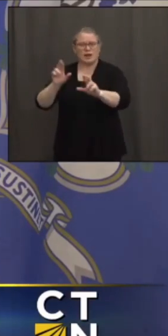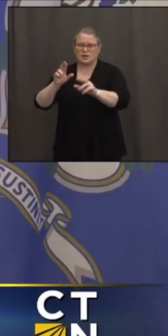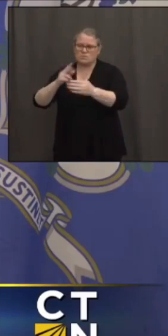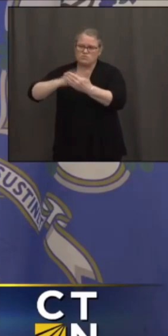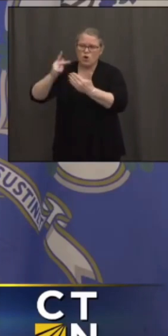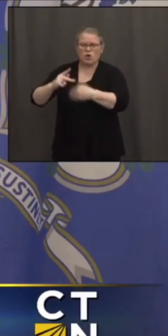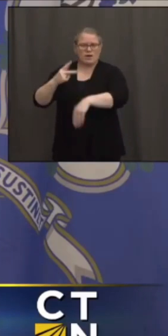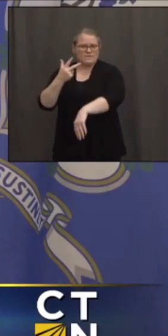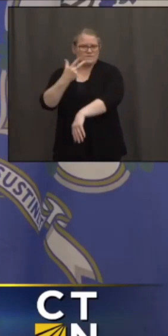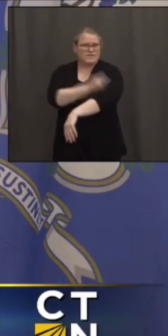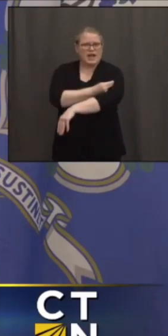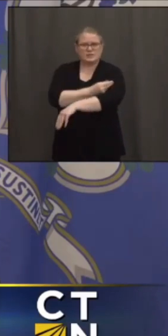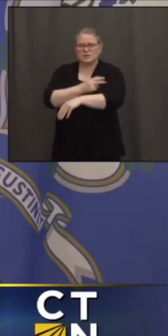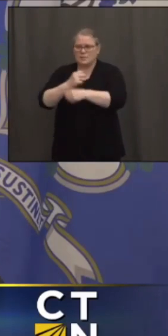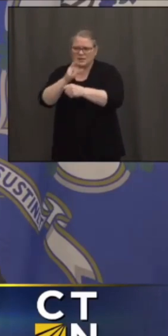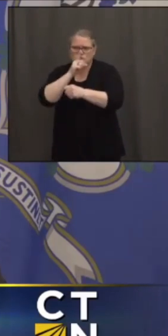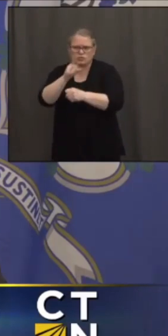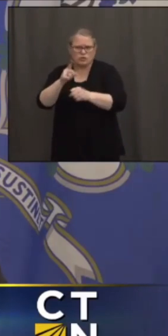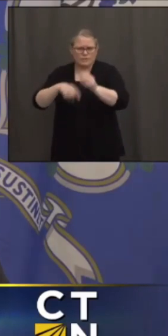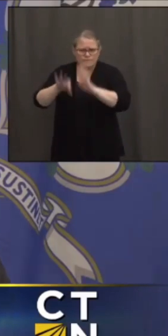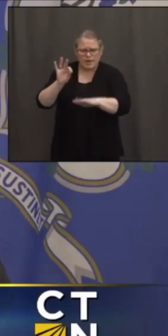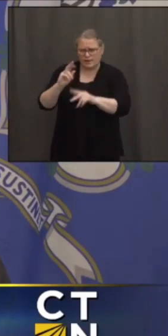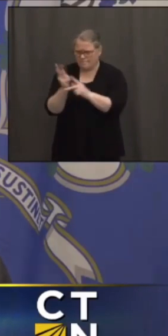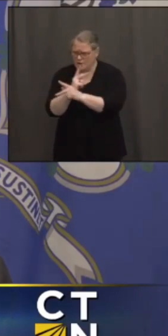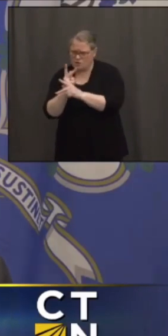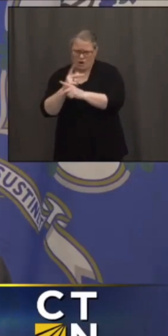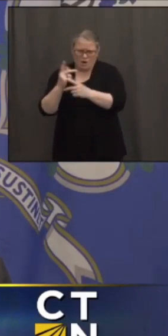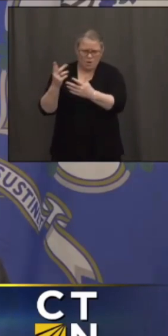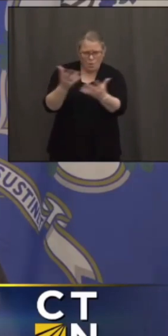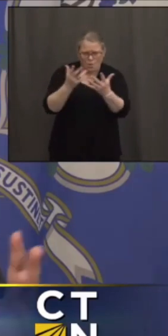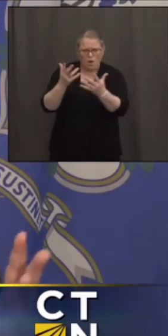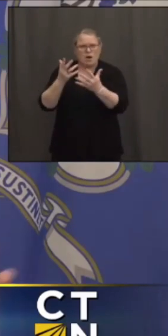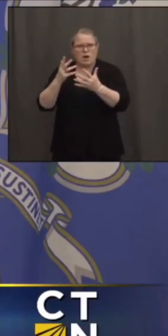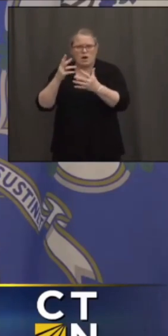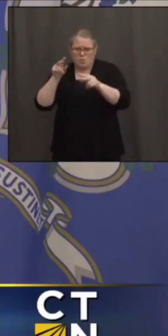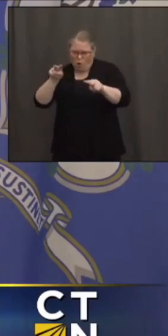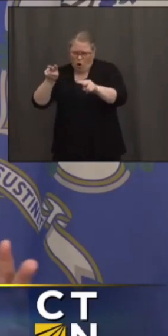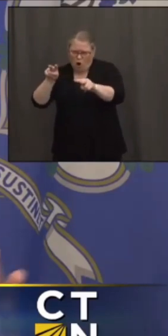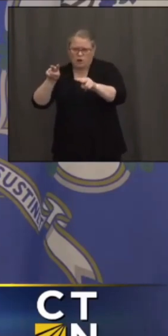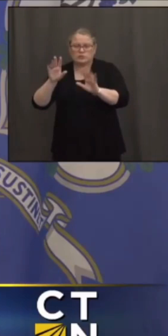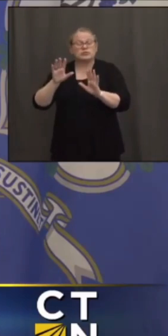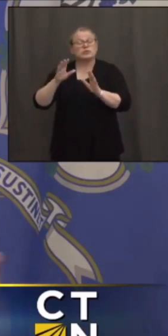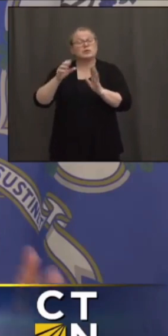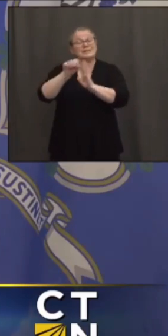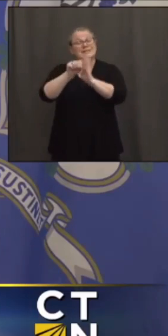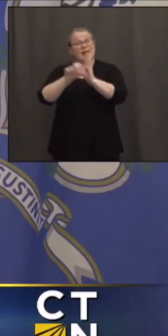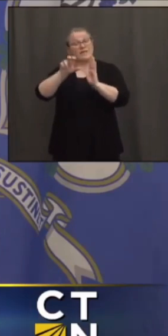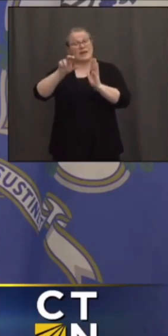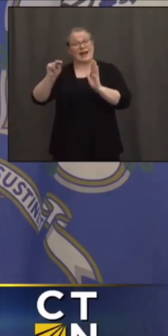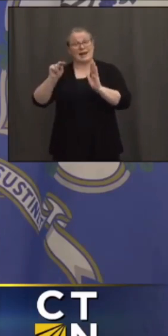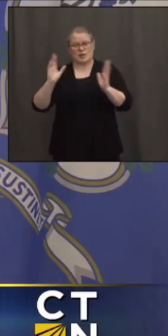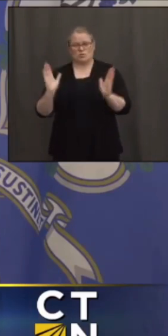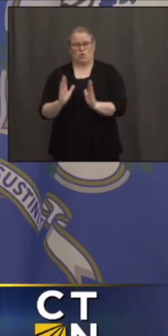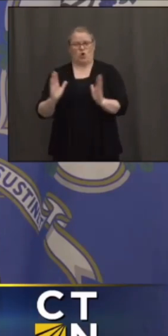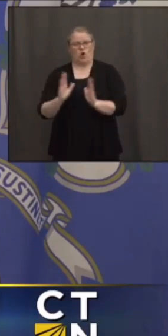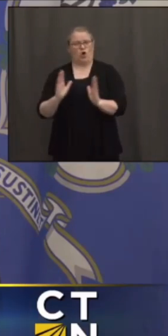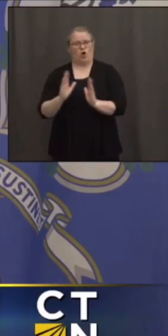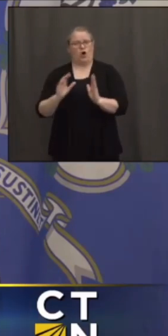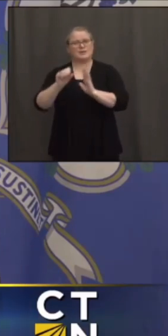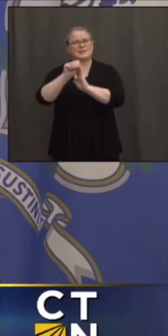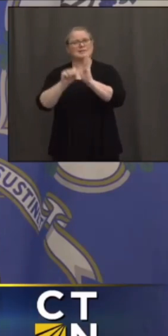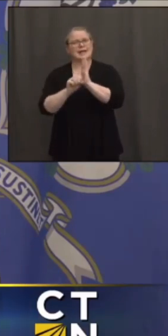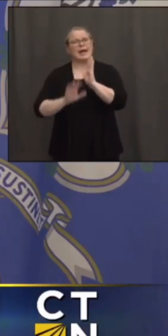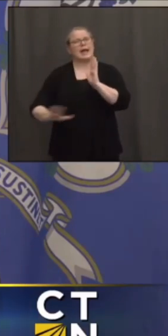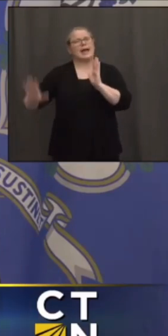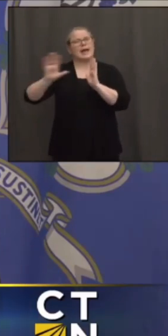can in terms of track and trace. We found that we're a relatively small state, so we haven't changed restrictions town by town.